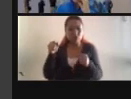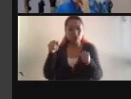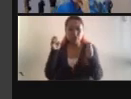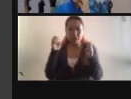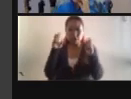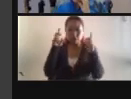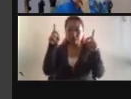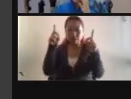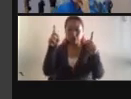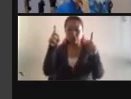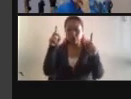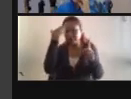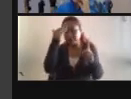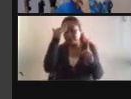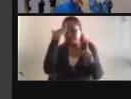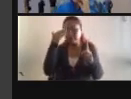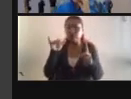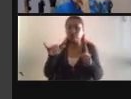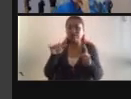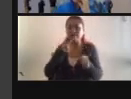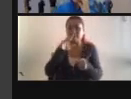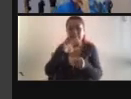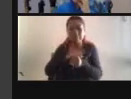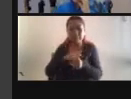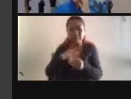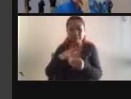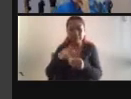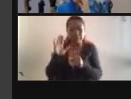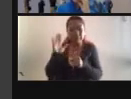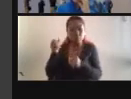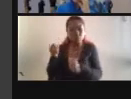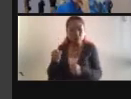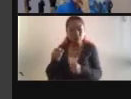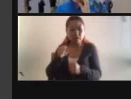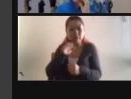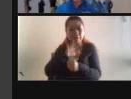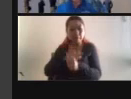commitment. How do you pass this commitment on to others?